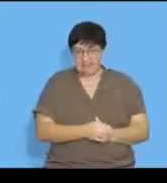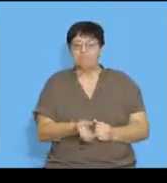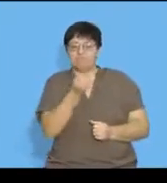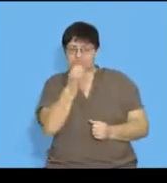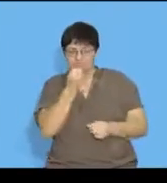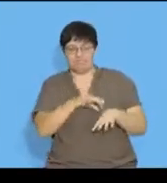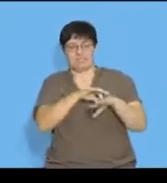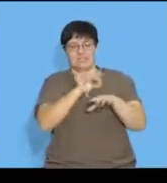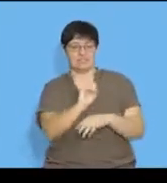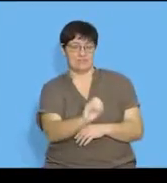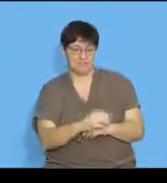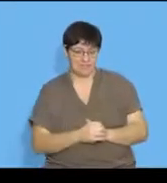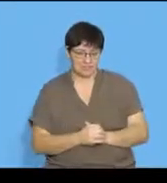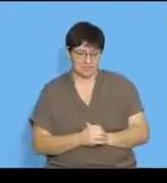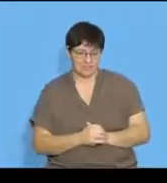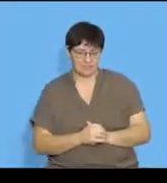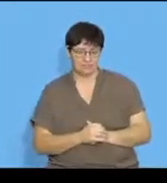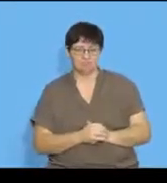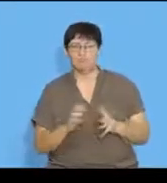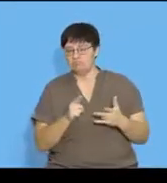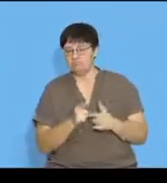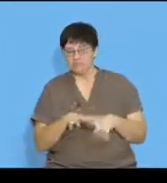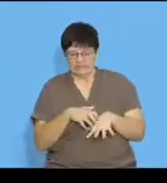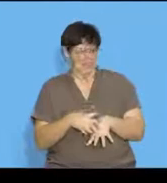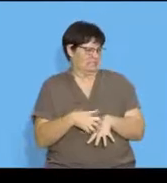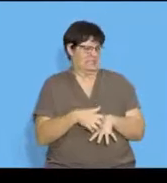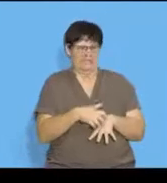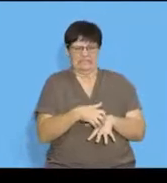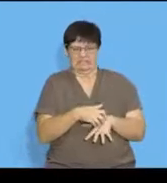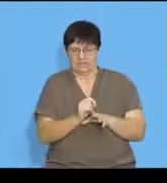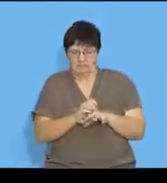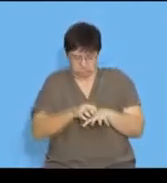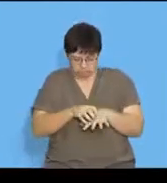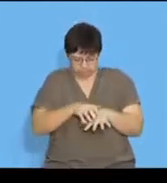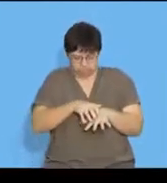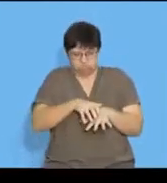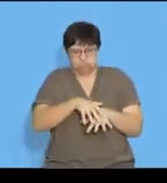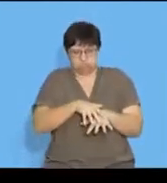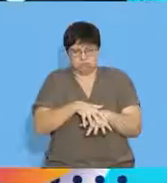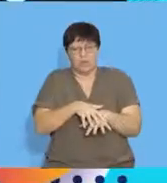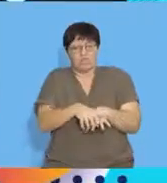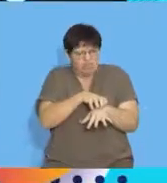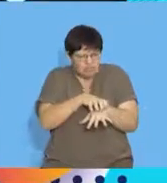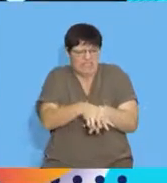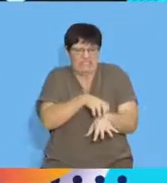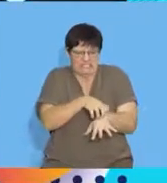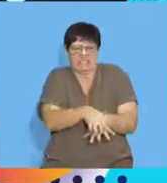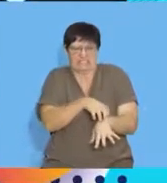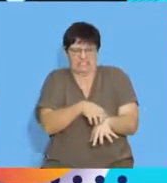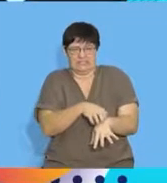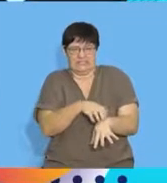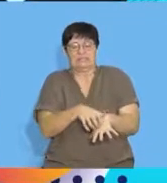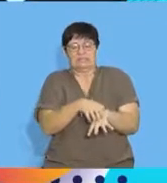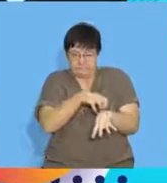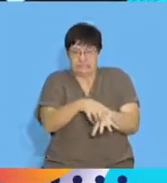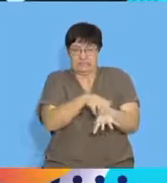As you can see, it starts to itch, it dries it out, or you scratch it a lot, and with those